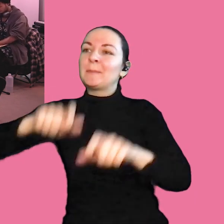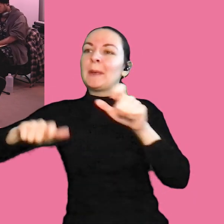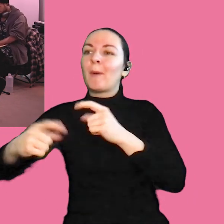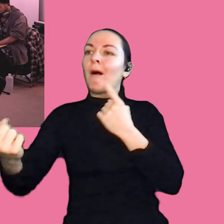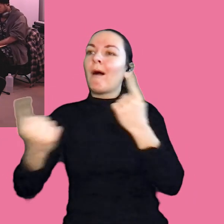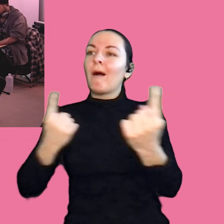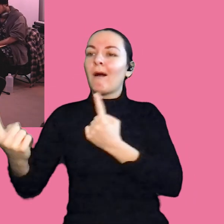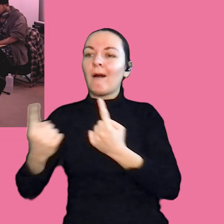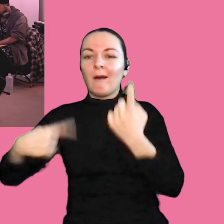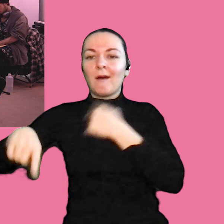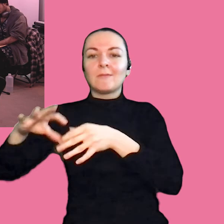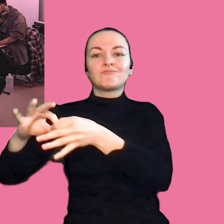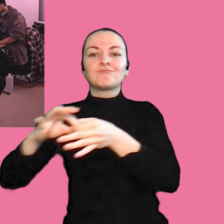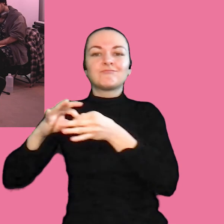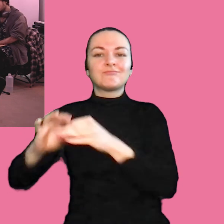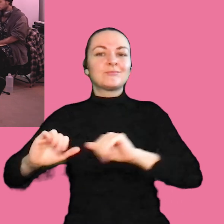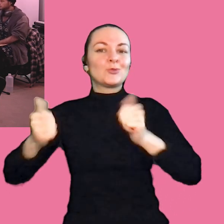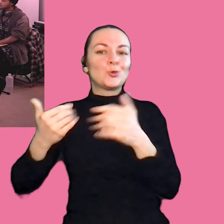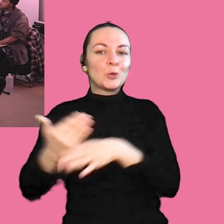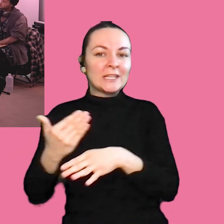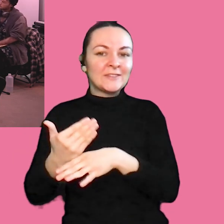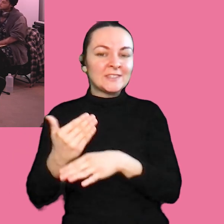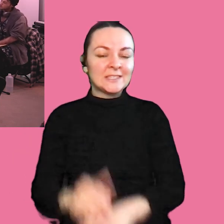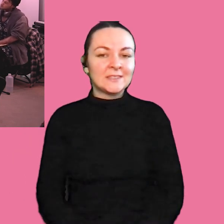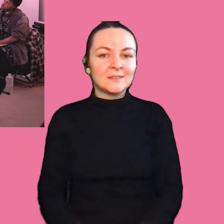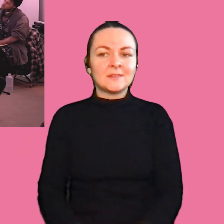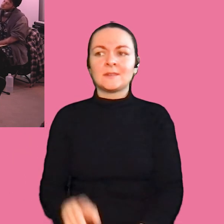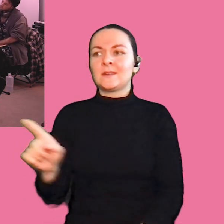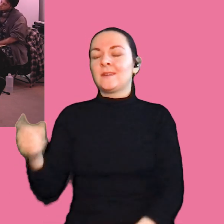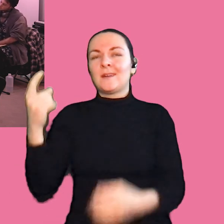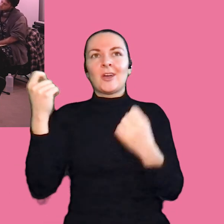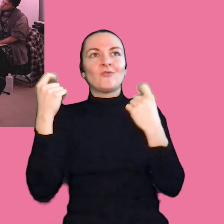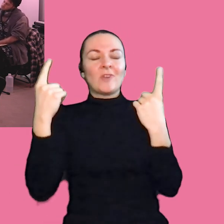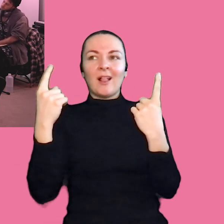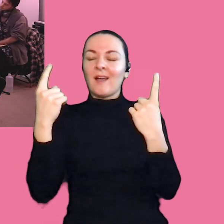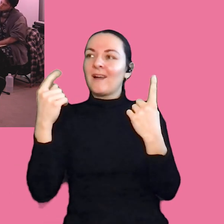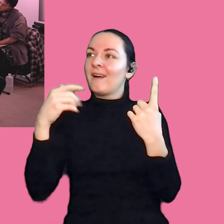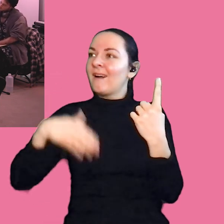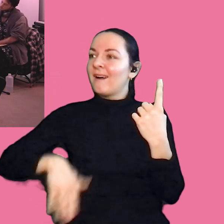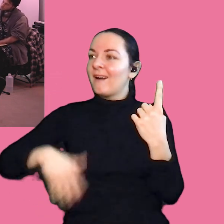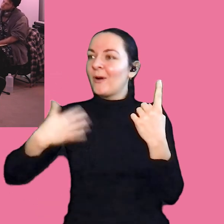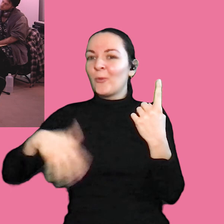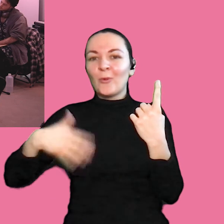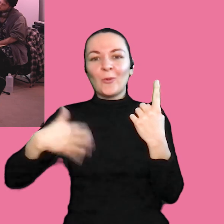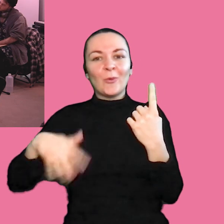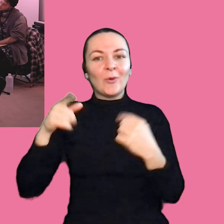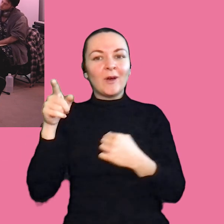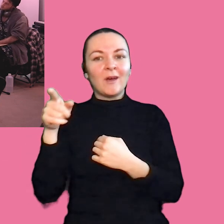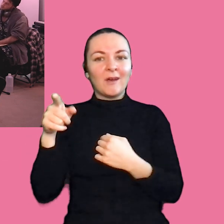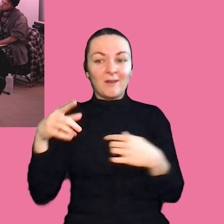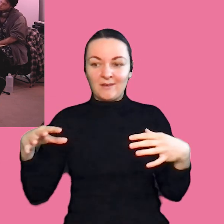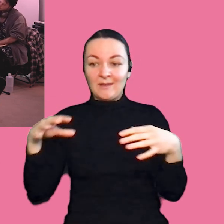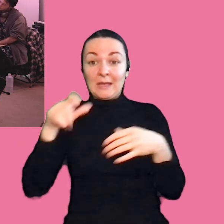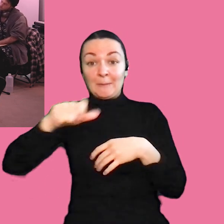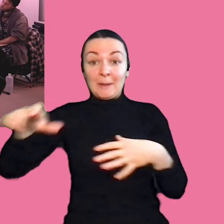people together and it was a good activity for people to do. And them realizing, I think being able